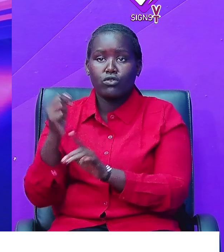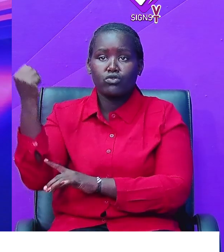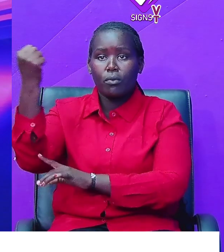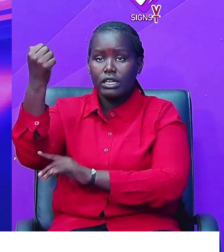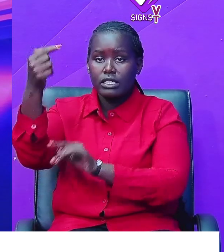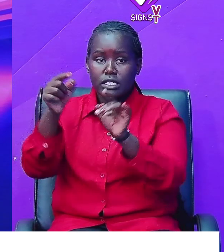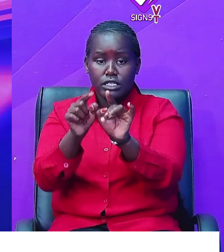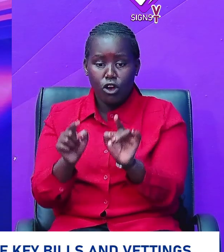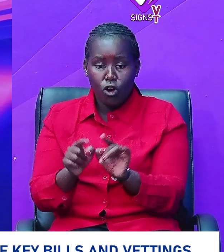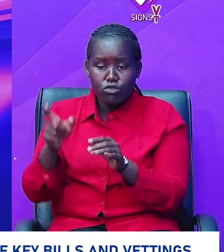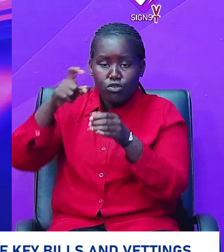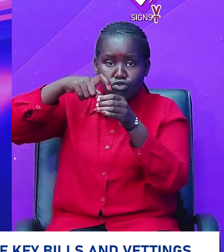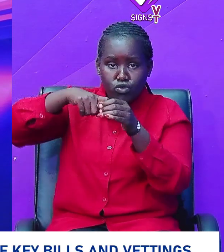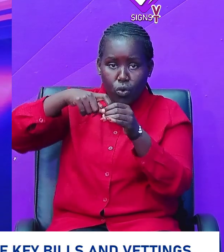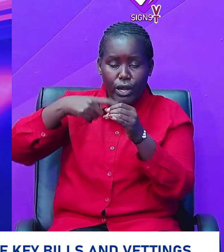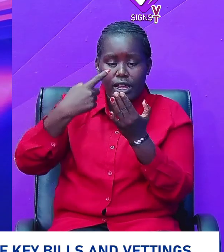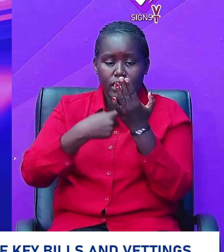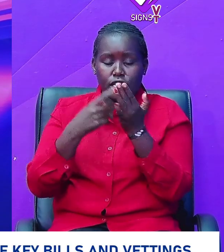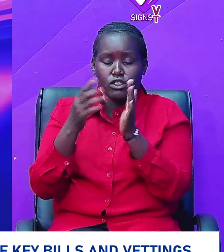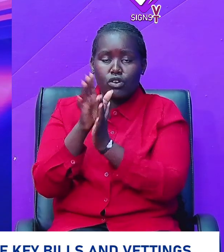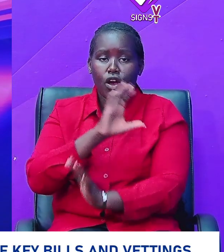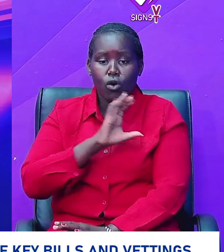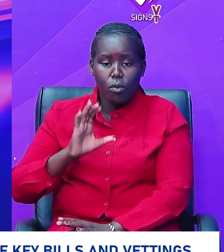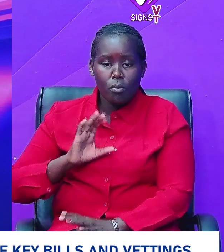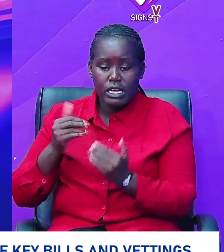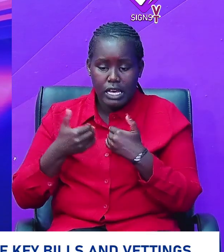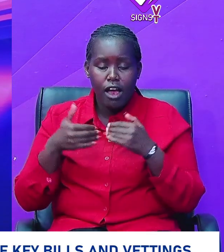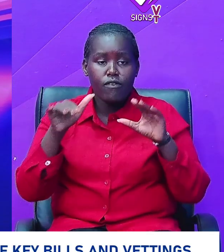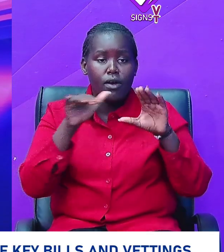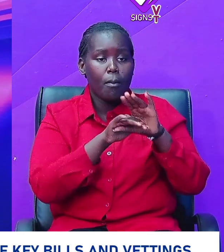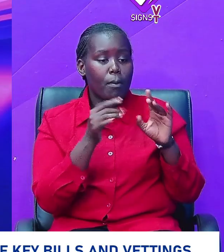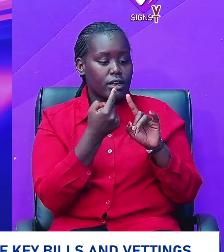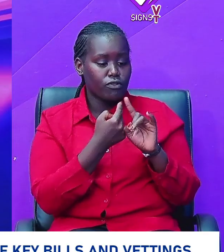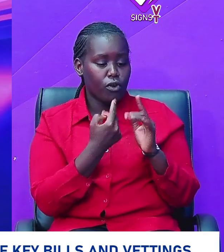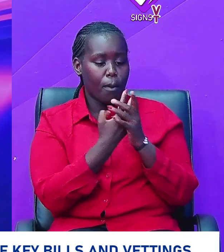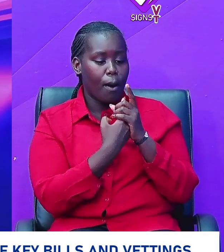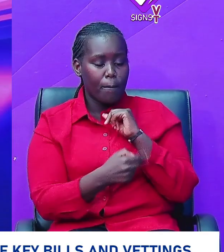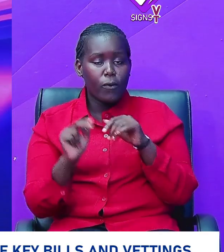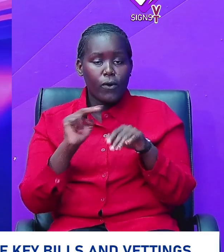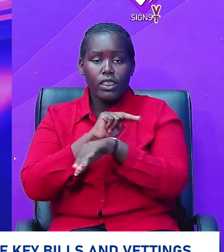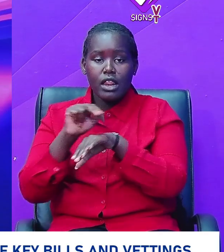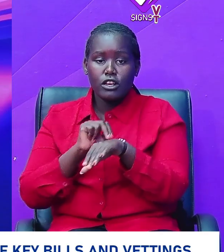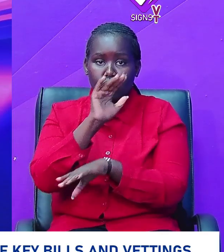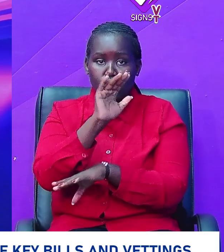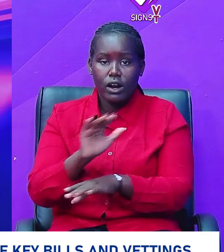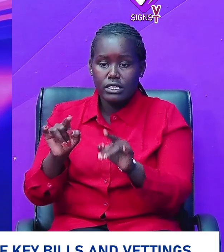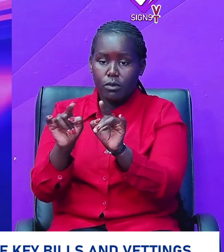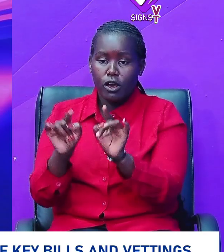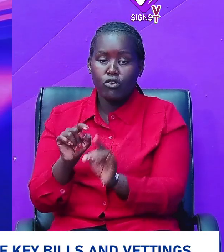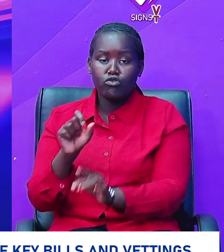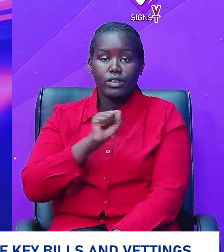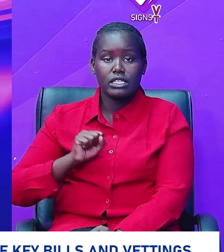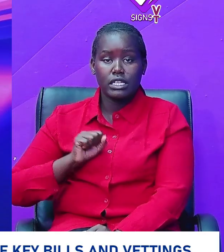Additionally, Joint Mediation Committee comprising members from both the National Assembly and the Senate